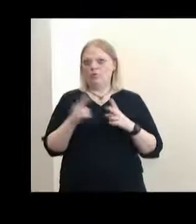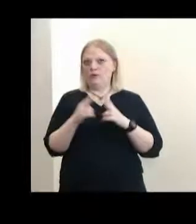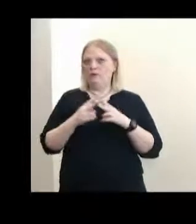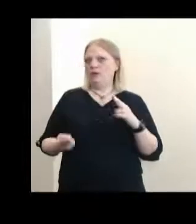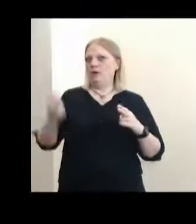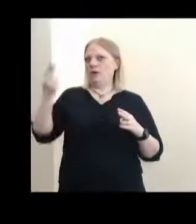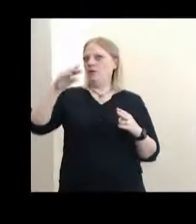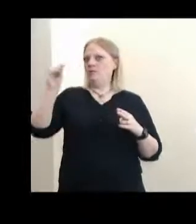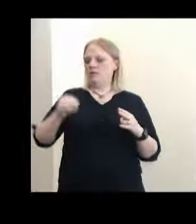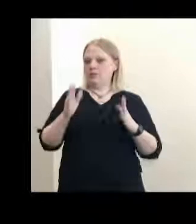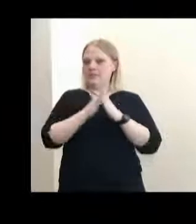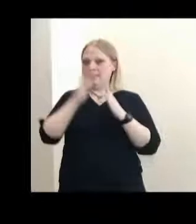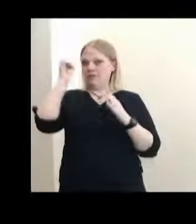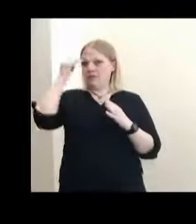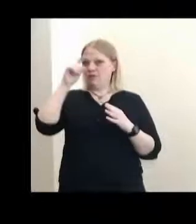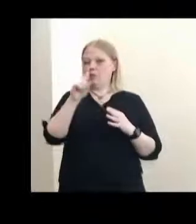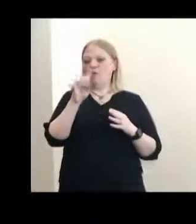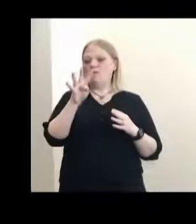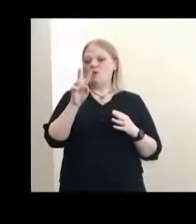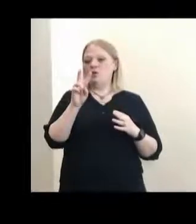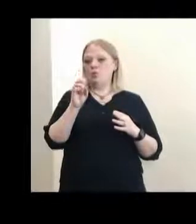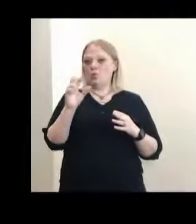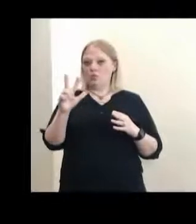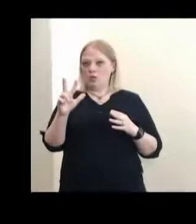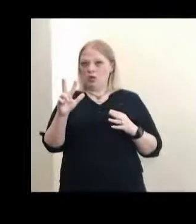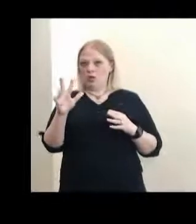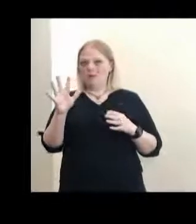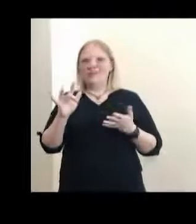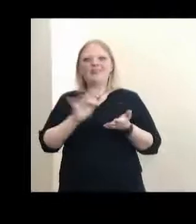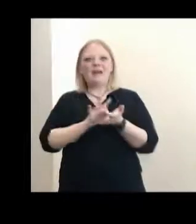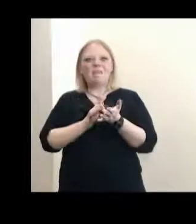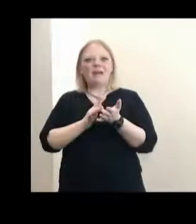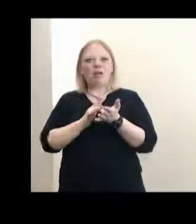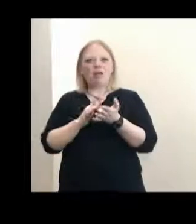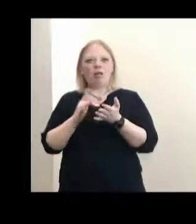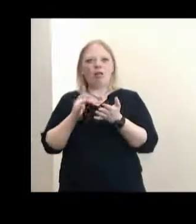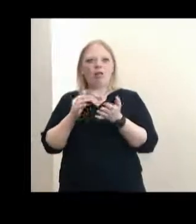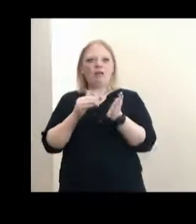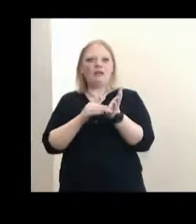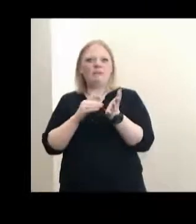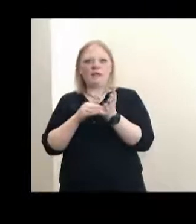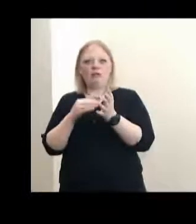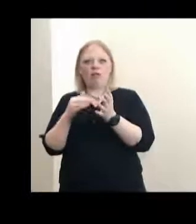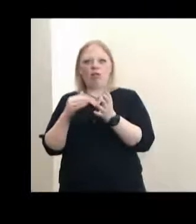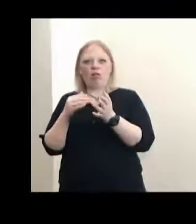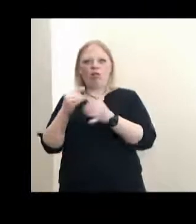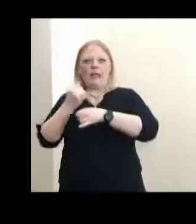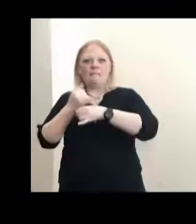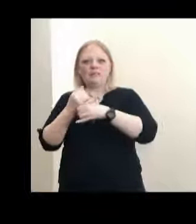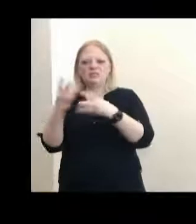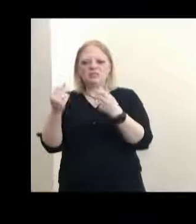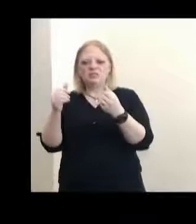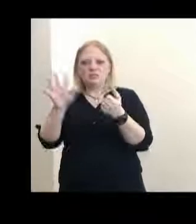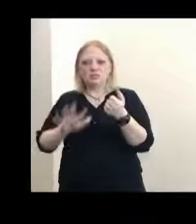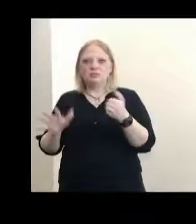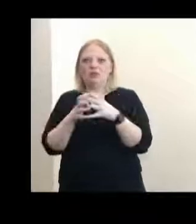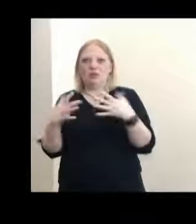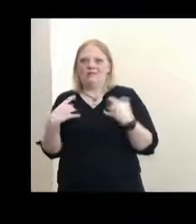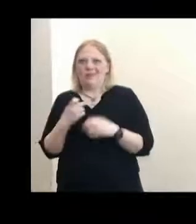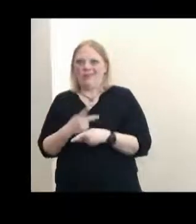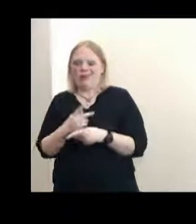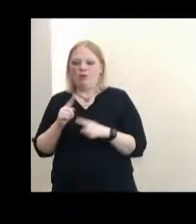The city of Buffalo, 14203, which is around the medical campus. A lot of healthcare workers live there. But